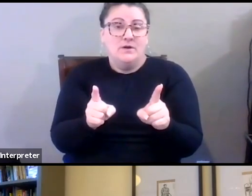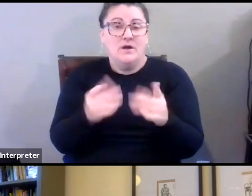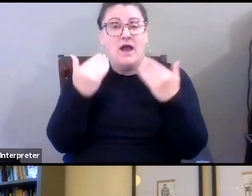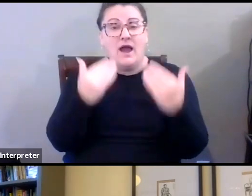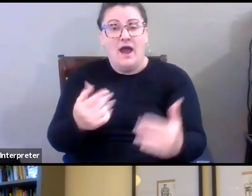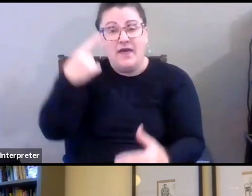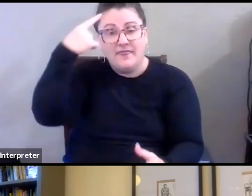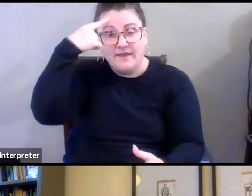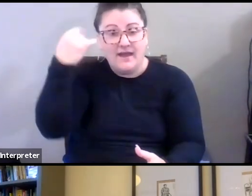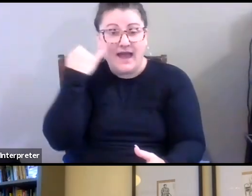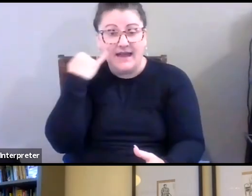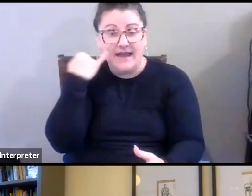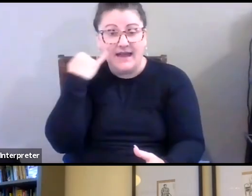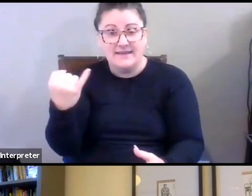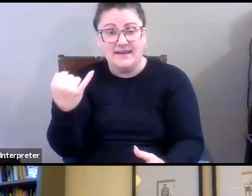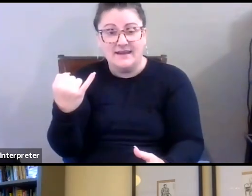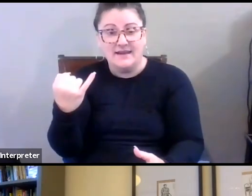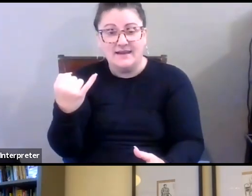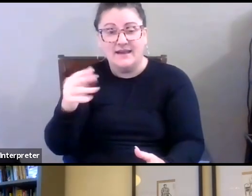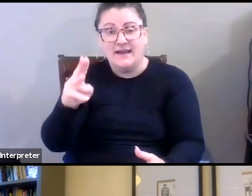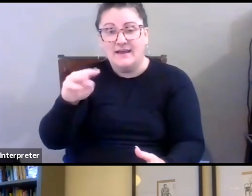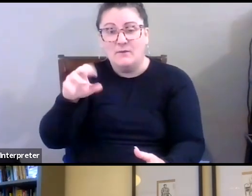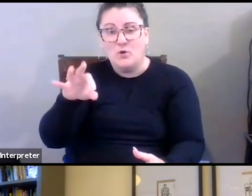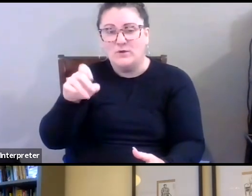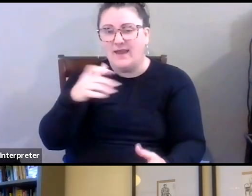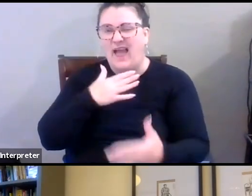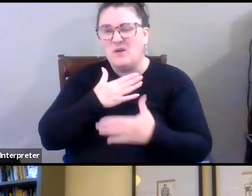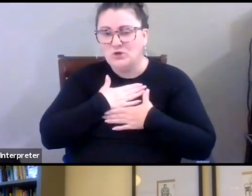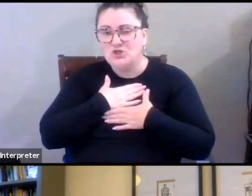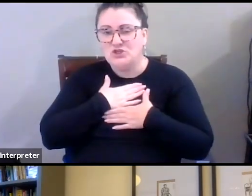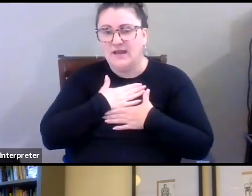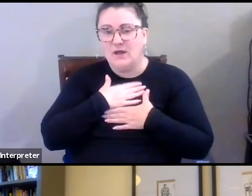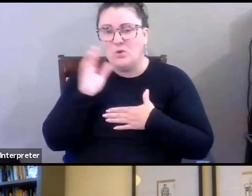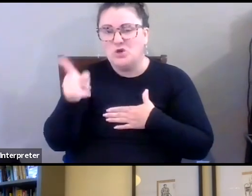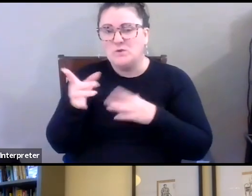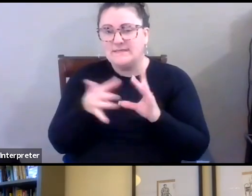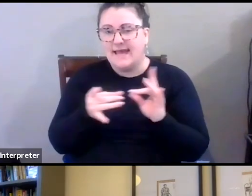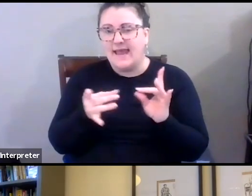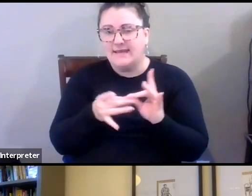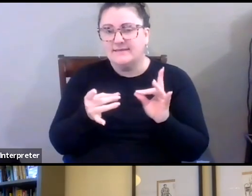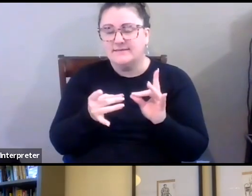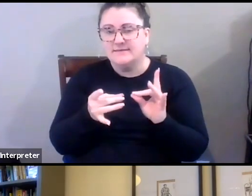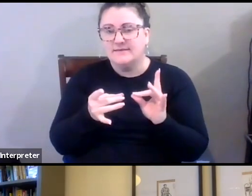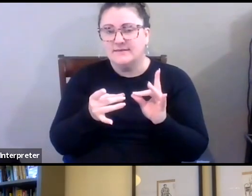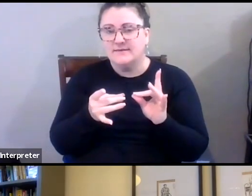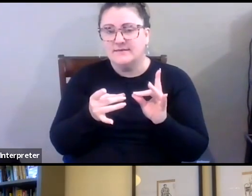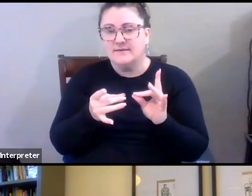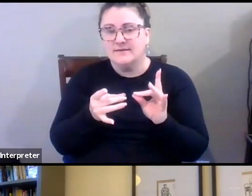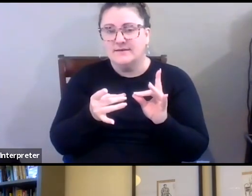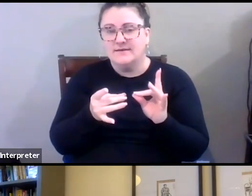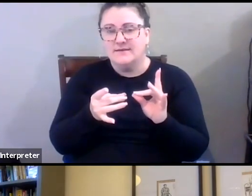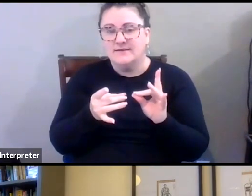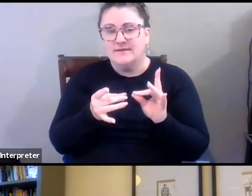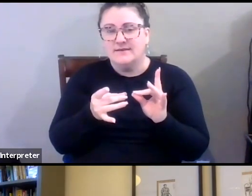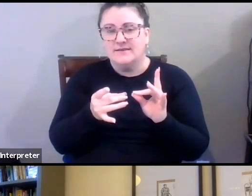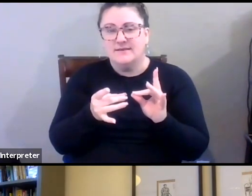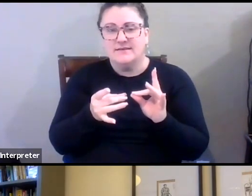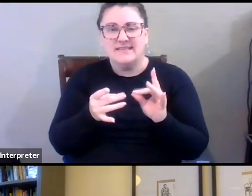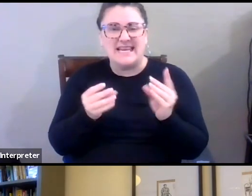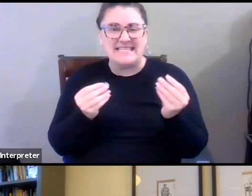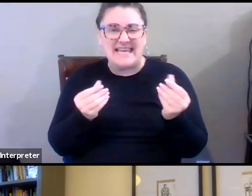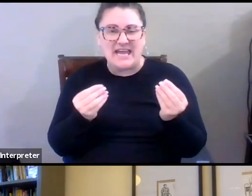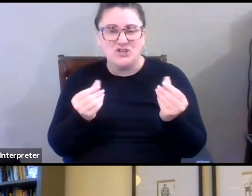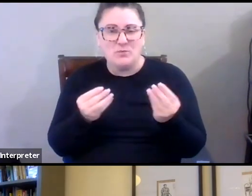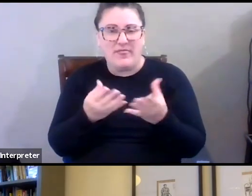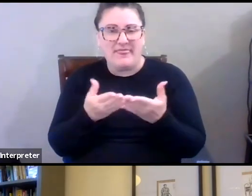of, and Monique, I so appreciate what you're saying, the idea of like, of just making it a very tangible thing. Like we